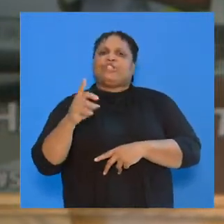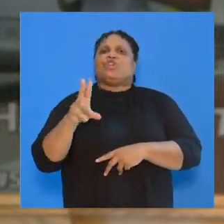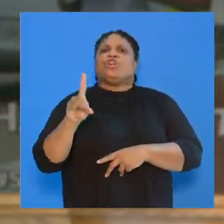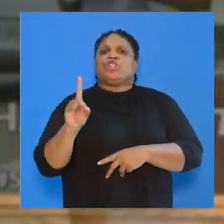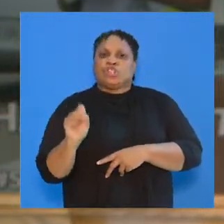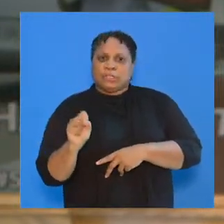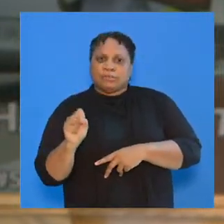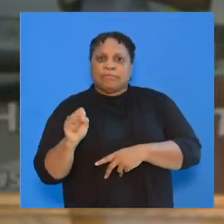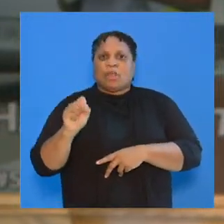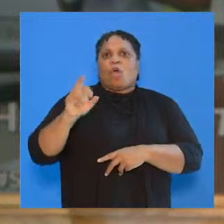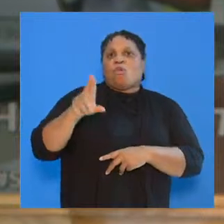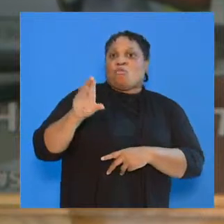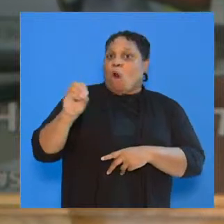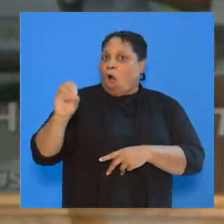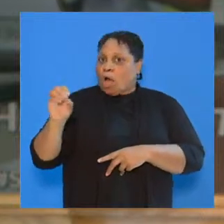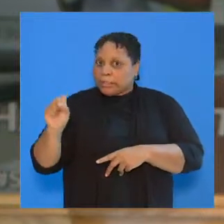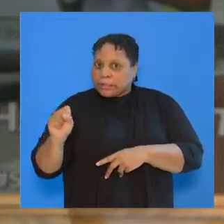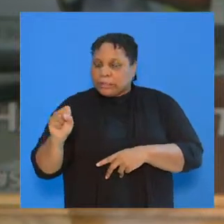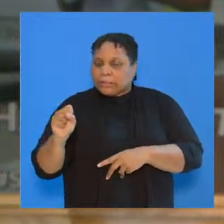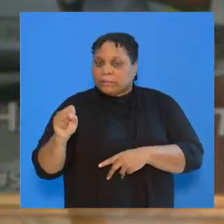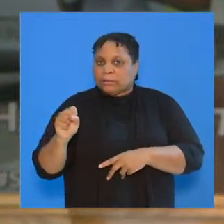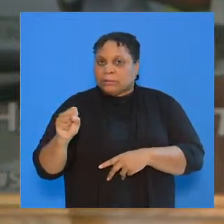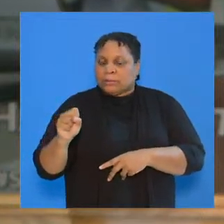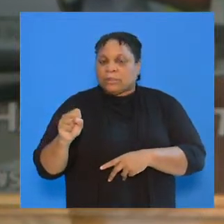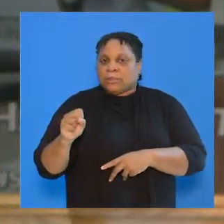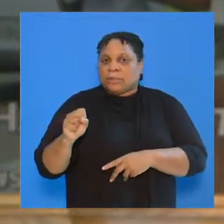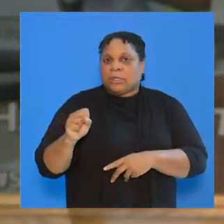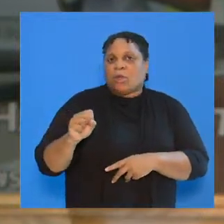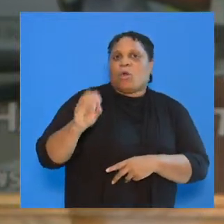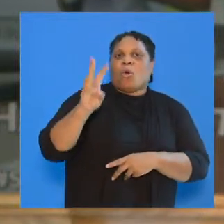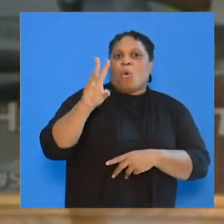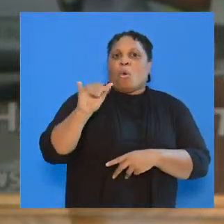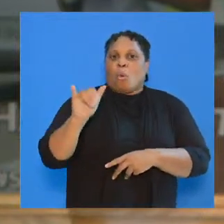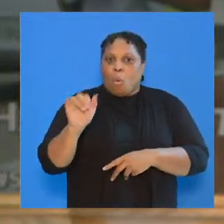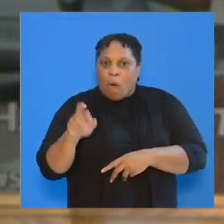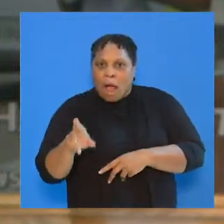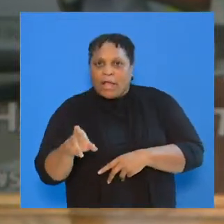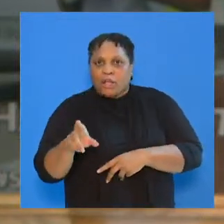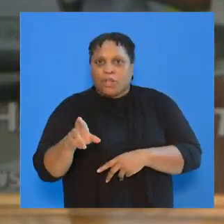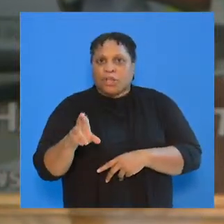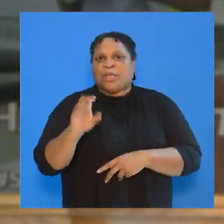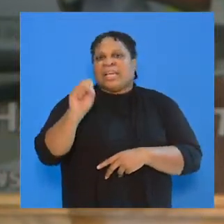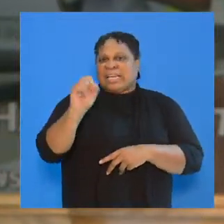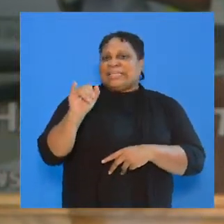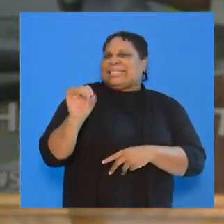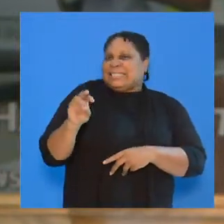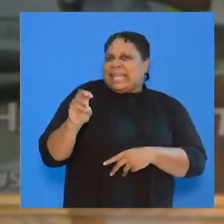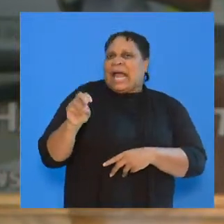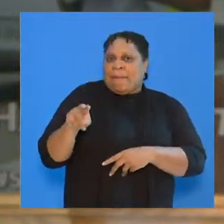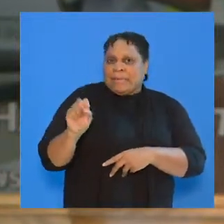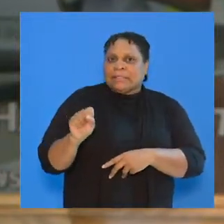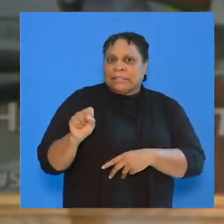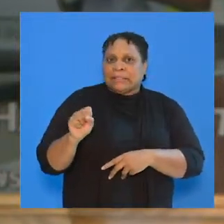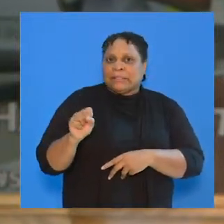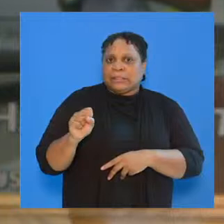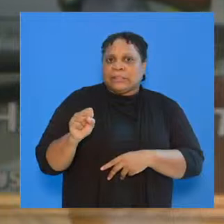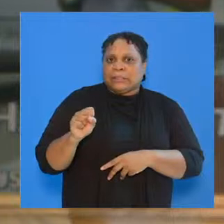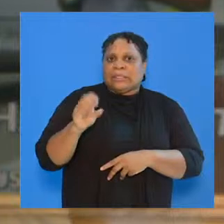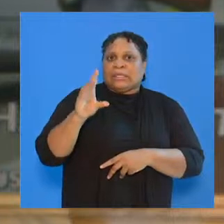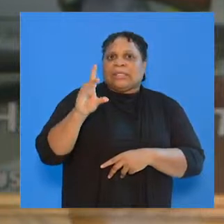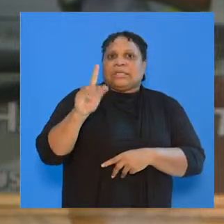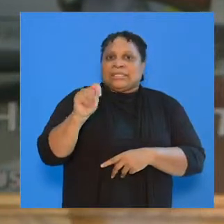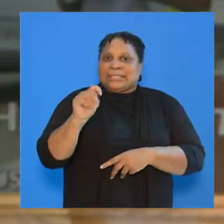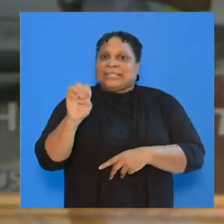Fiona Ross, Dr. Joanna Sherritt Wire, Dr. Danielle Simons, Dr. Nicola